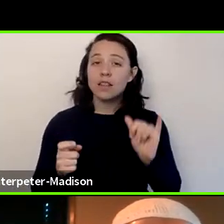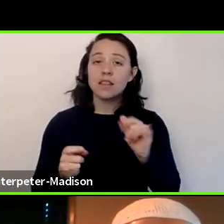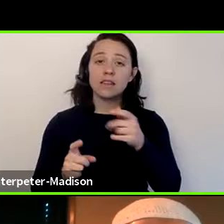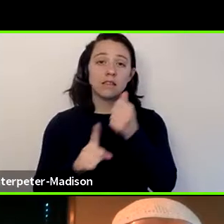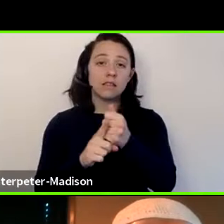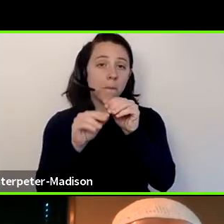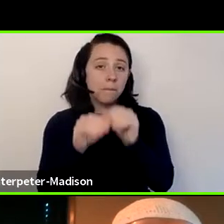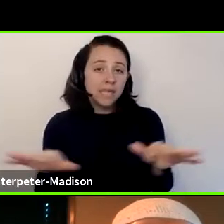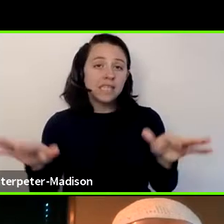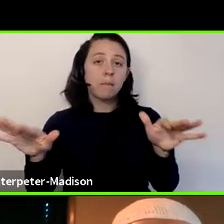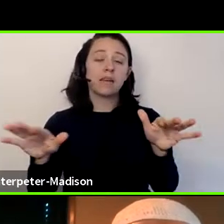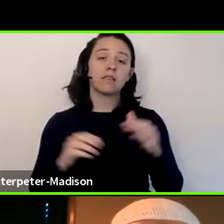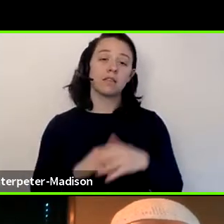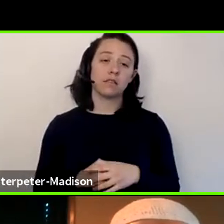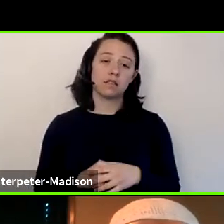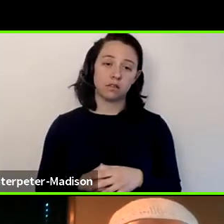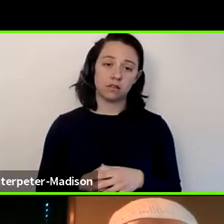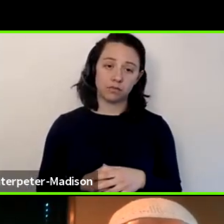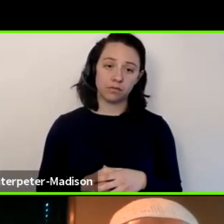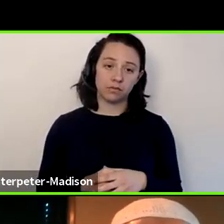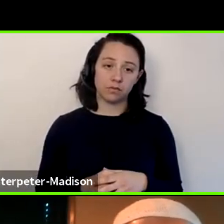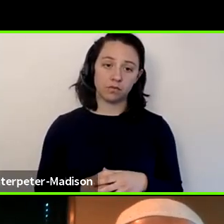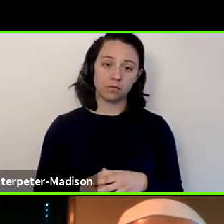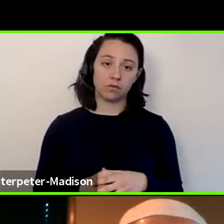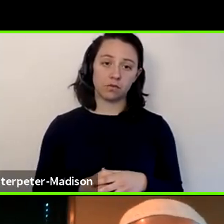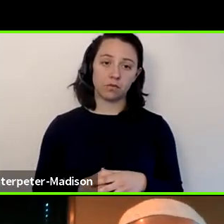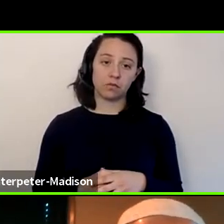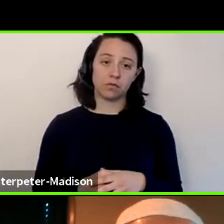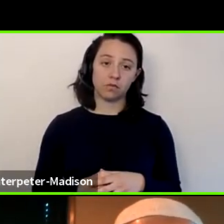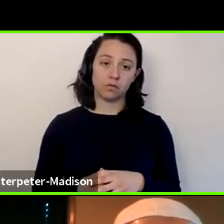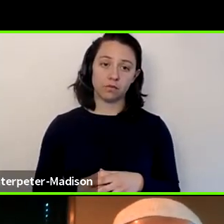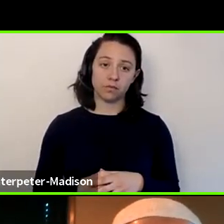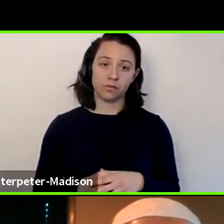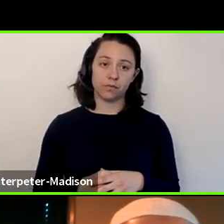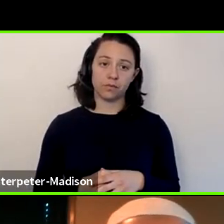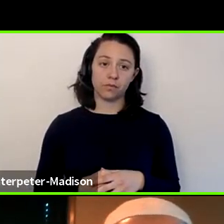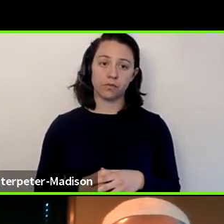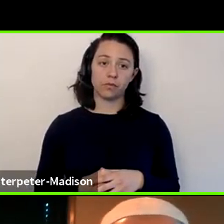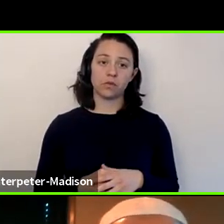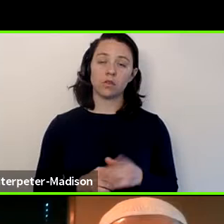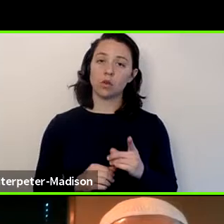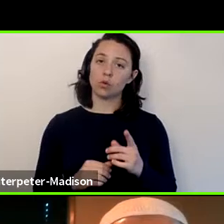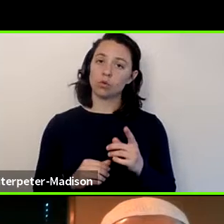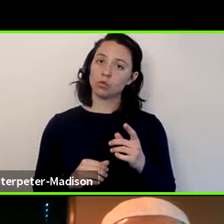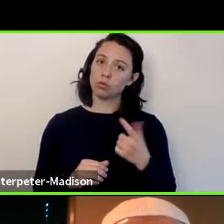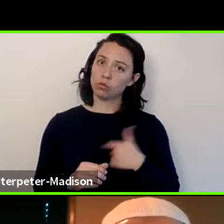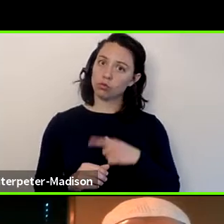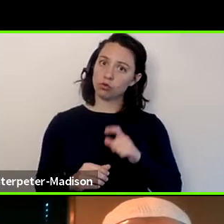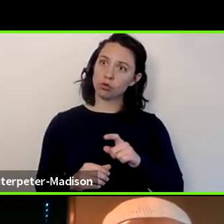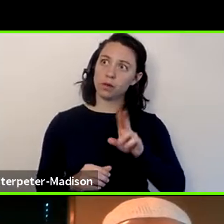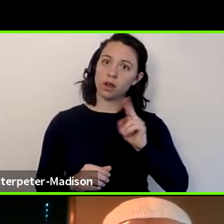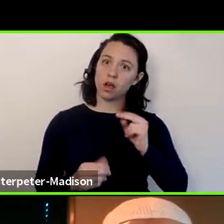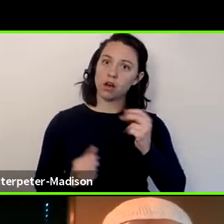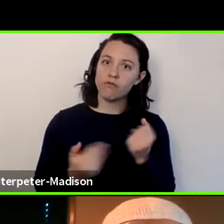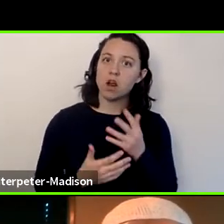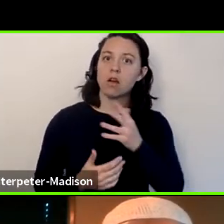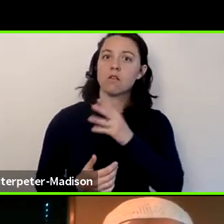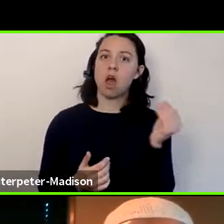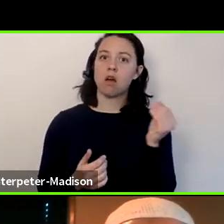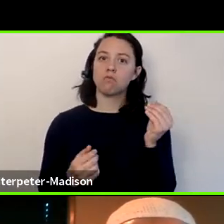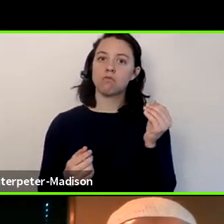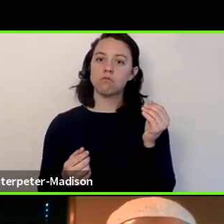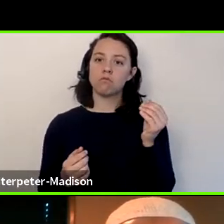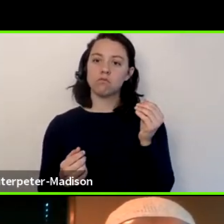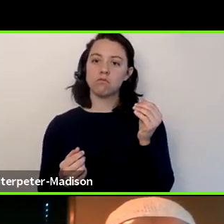it give us a scare and afraid and shake us to really, we haven't met such a